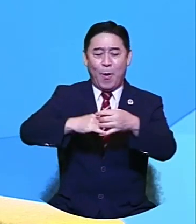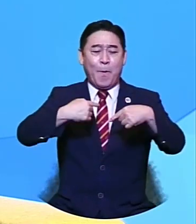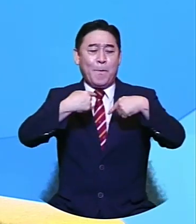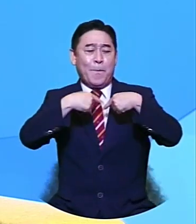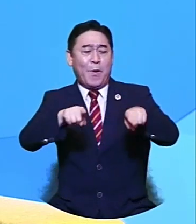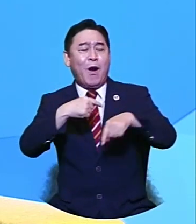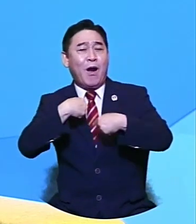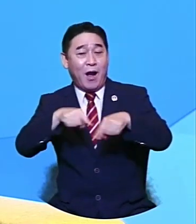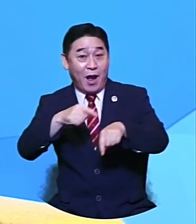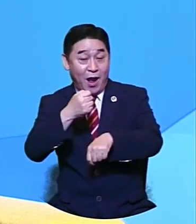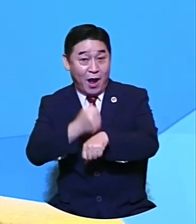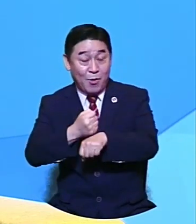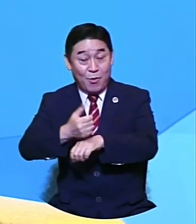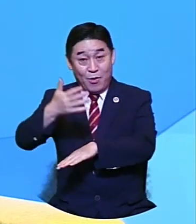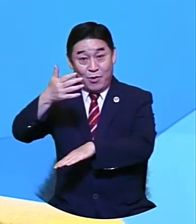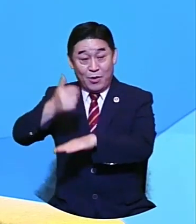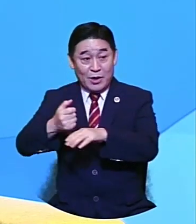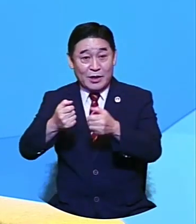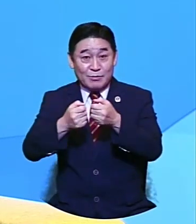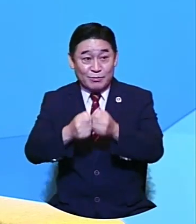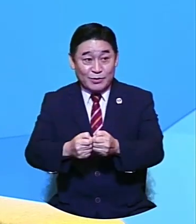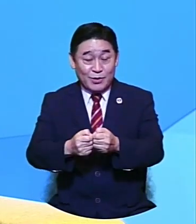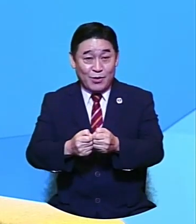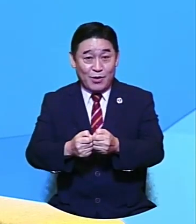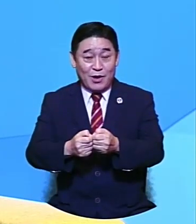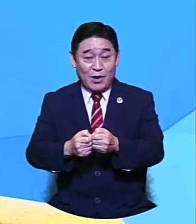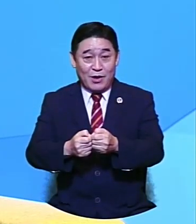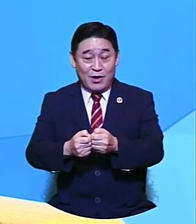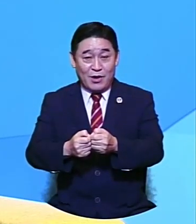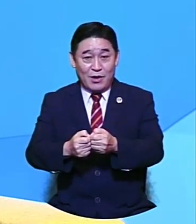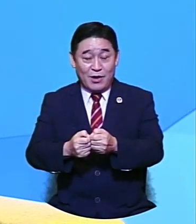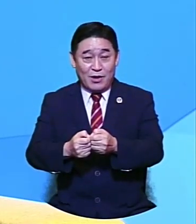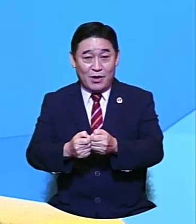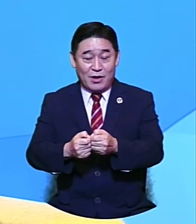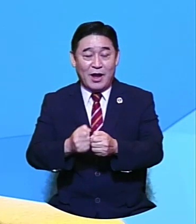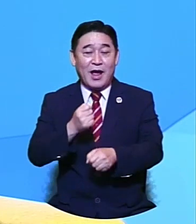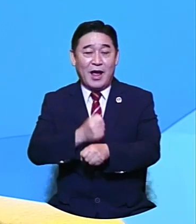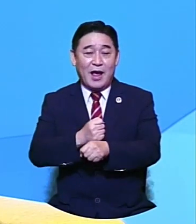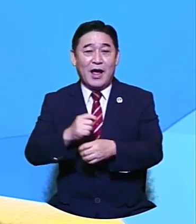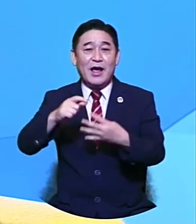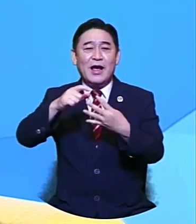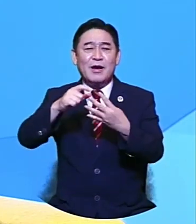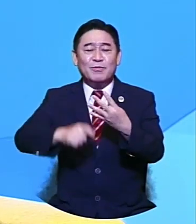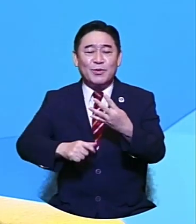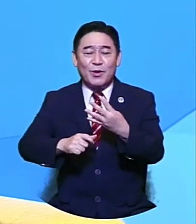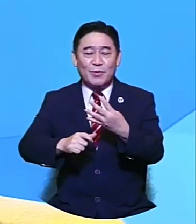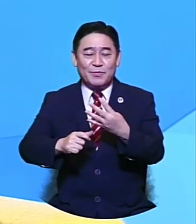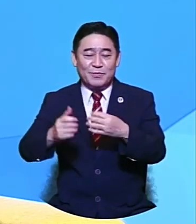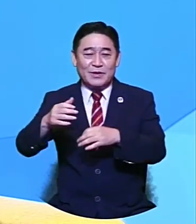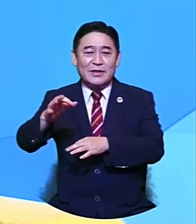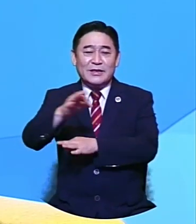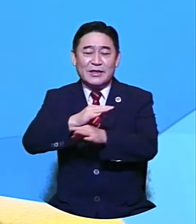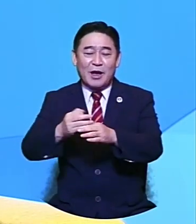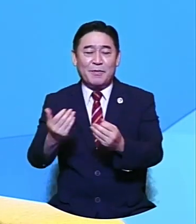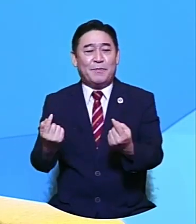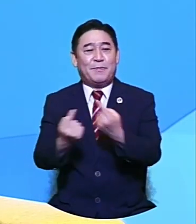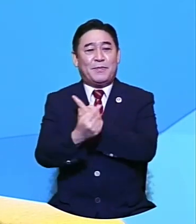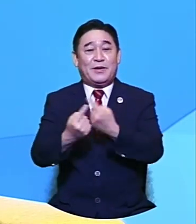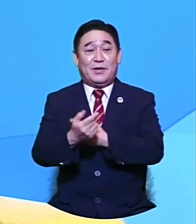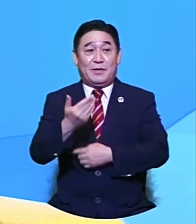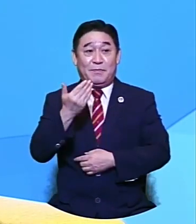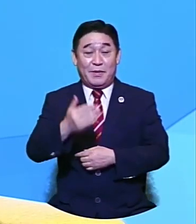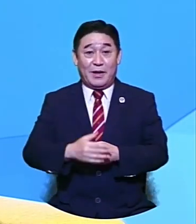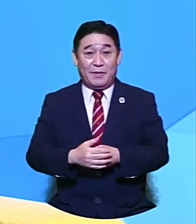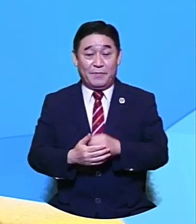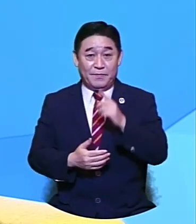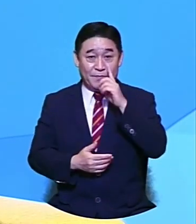to improve those kind of project and the program. But in case of development cooperation, at the same time